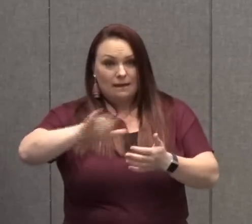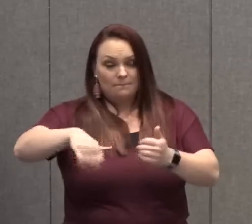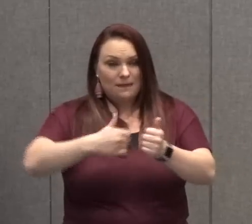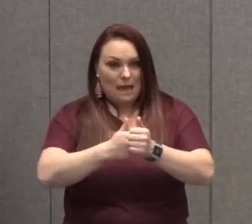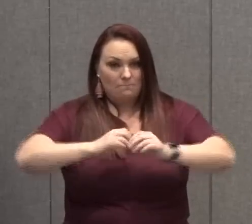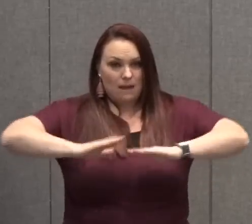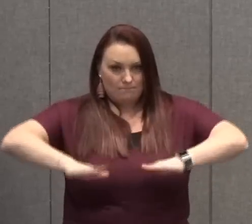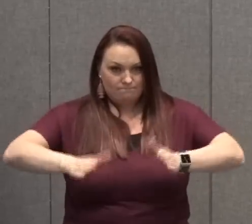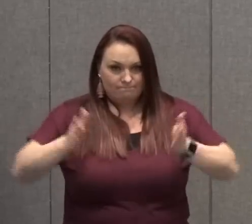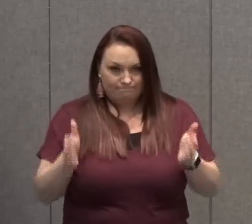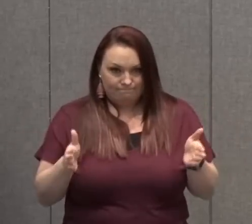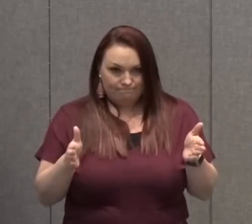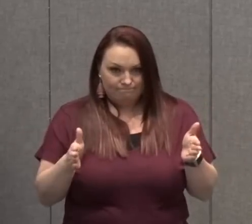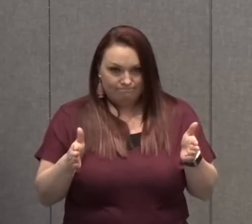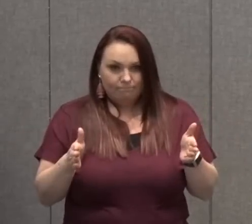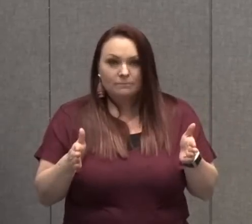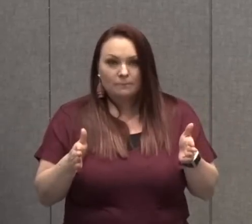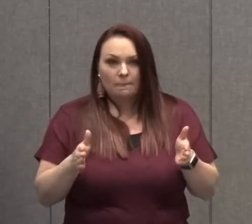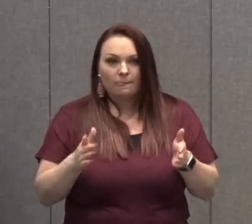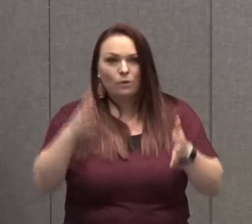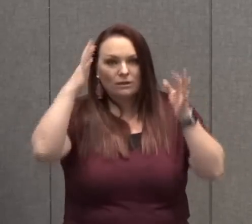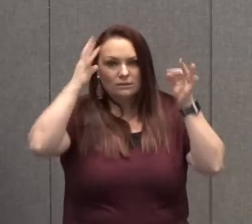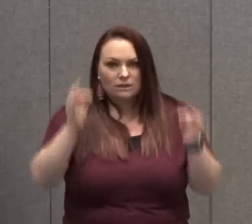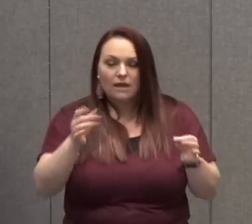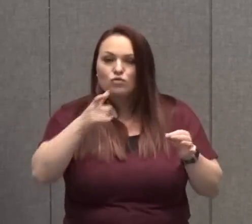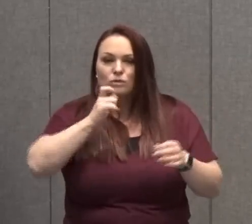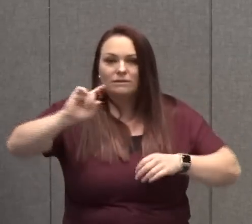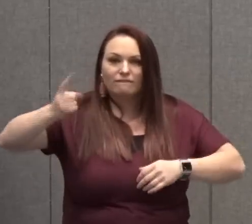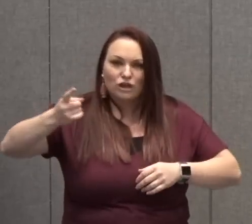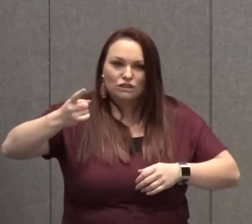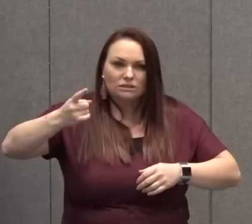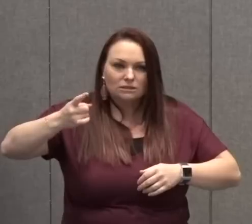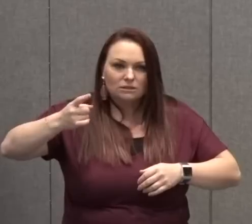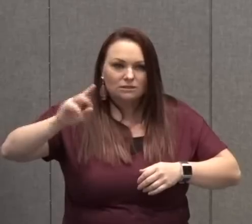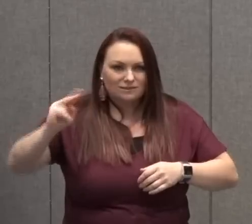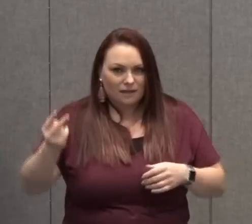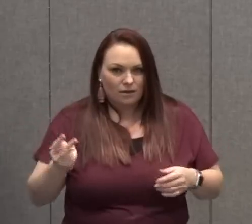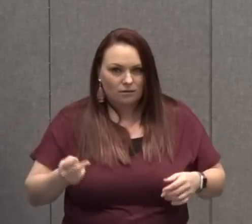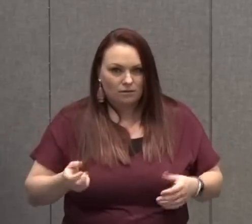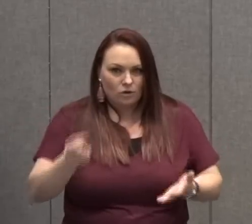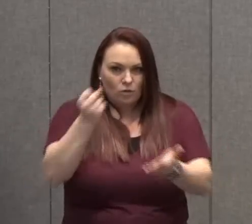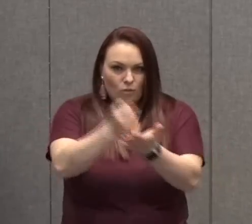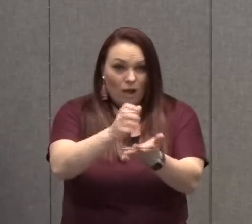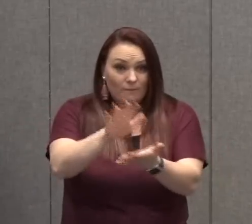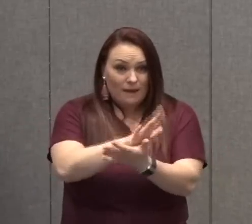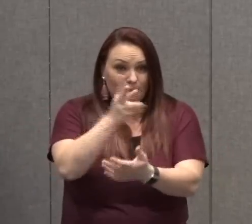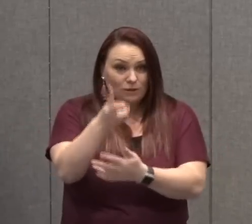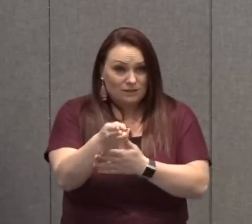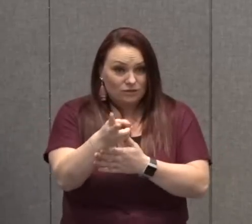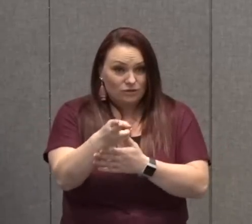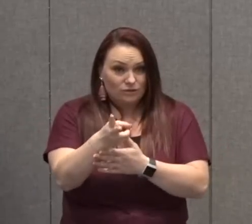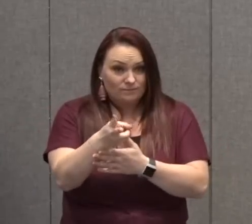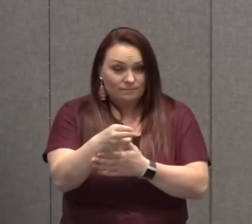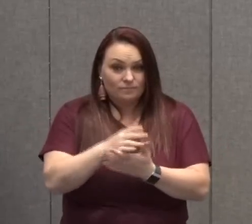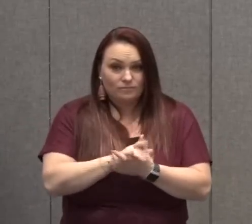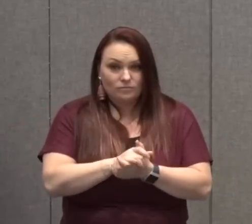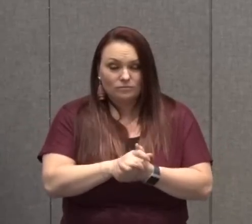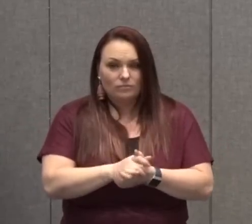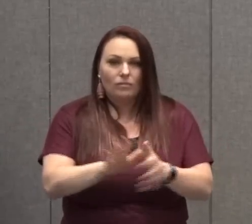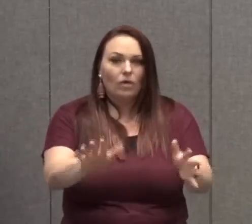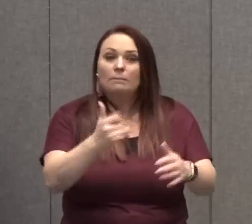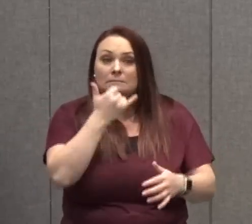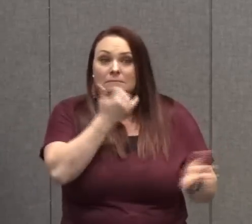podium. Okay. And we need to decide who's going first. Rock, paper, scissors. Rock, paper, scissors, shoot. Oh,